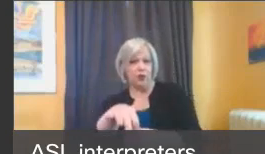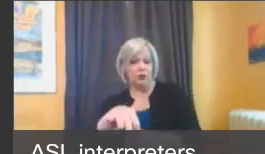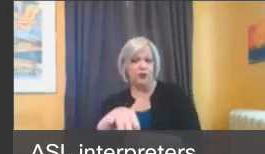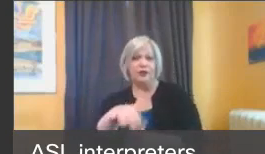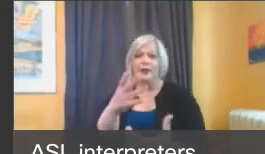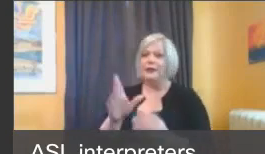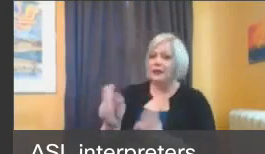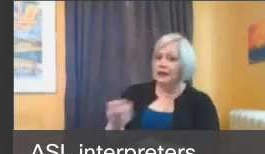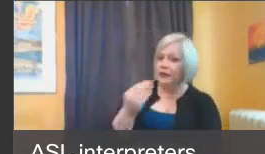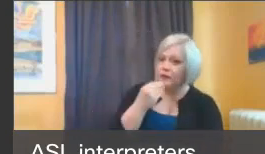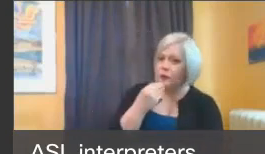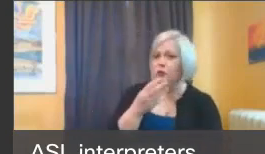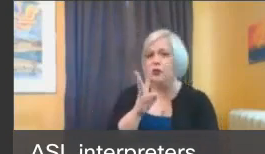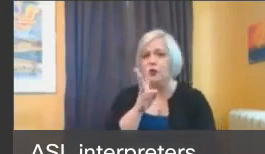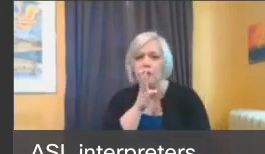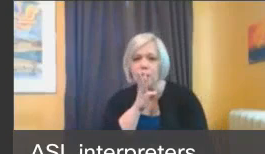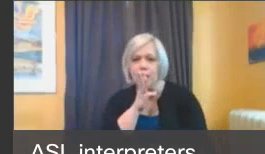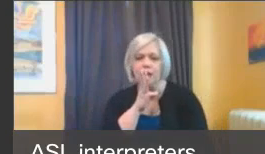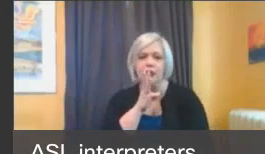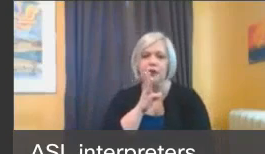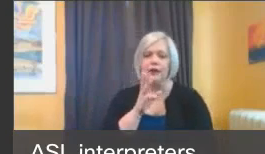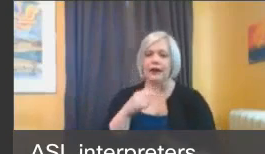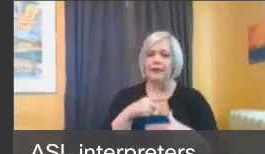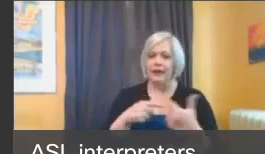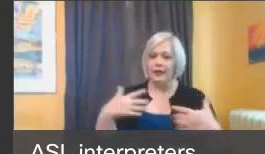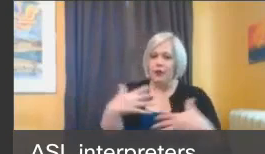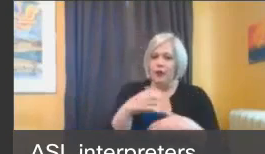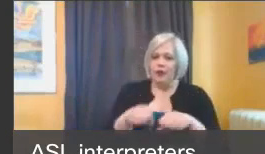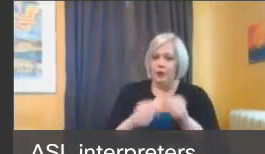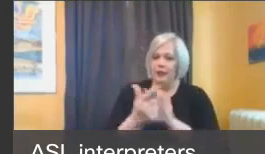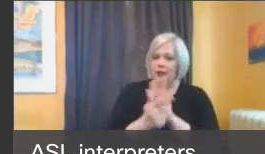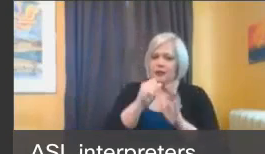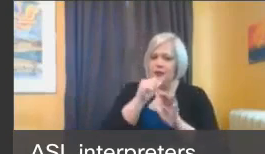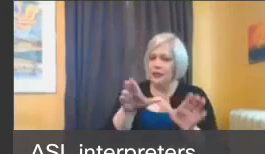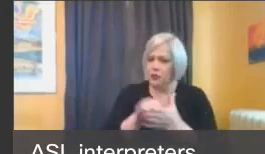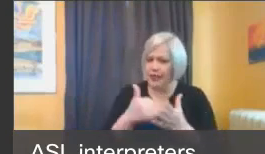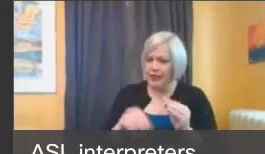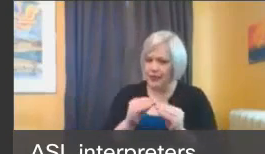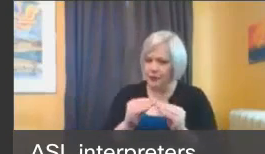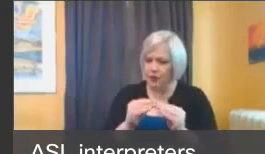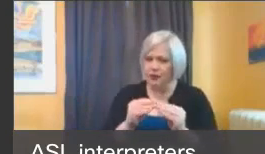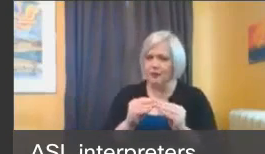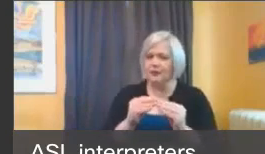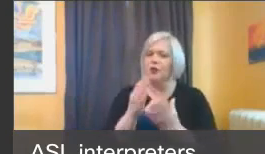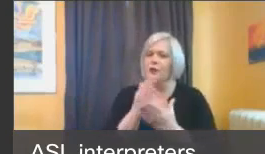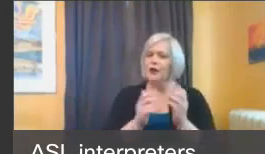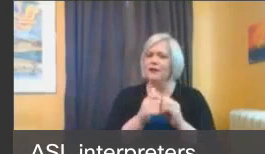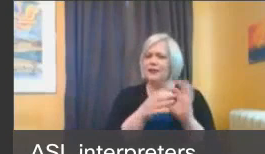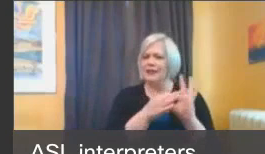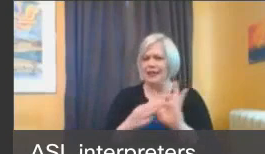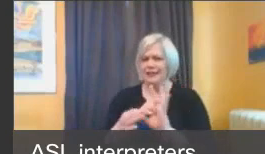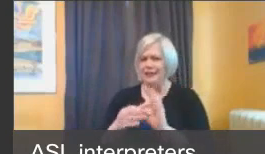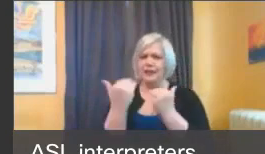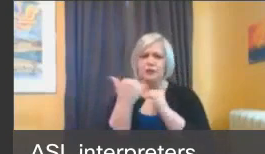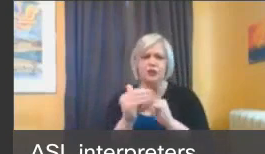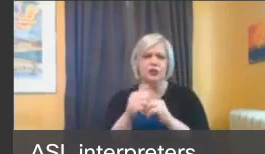or water and, you know, for fear of committing a crime, they wouldn't do that. And in part, you know, all of this is connected, right? So the restrictions on